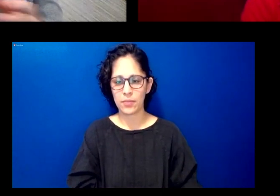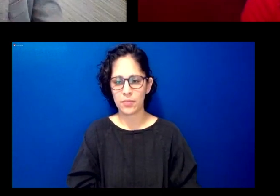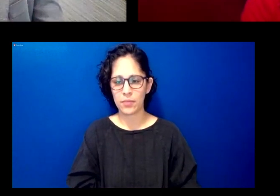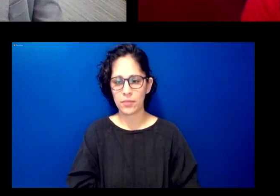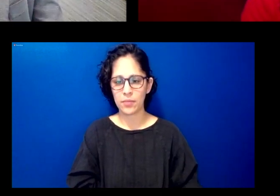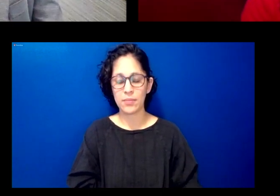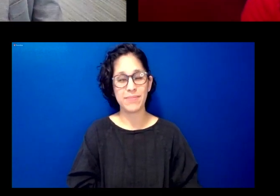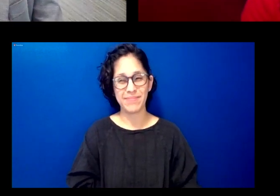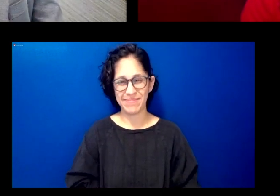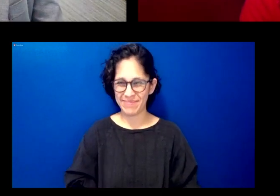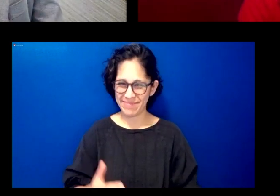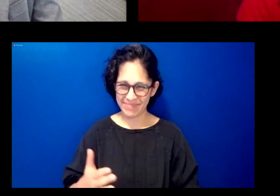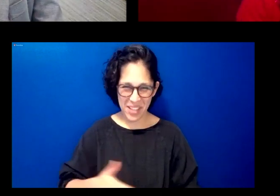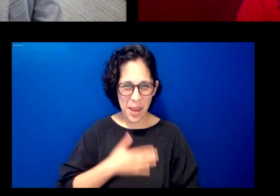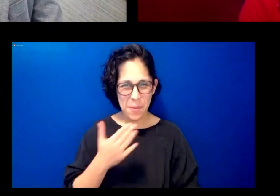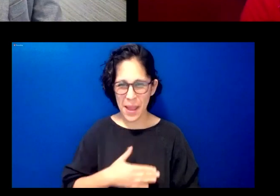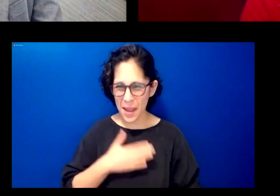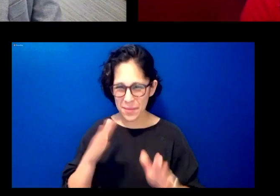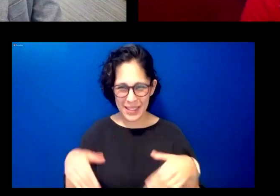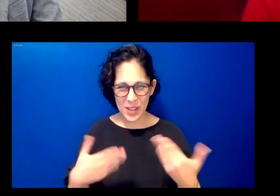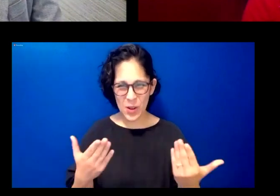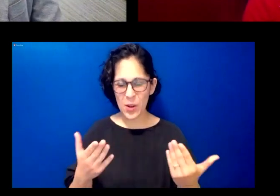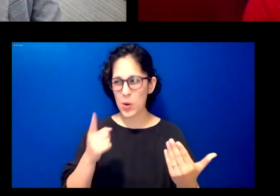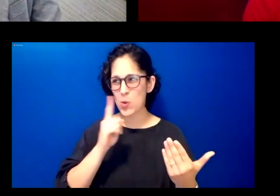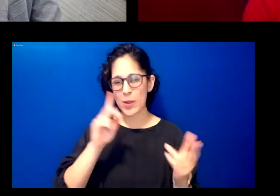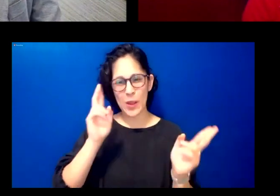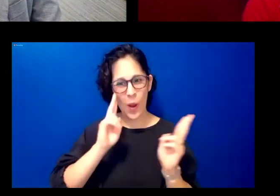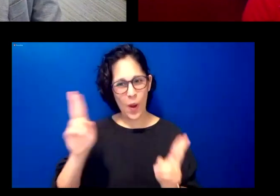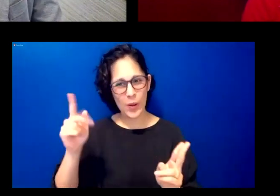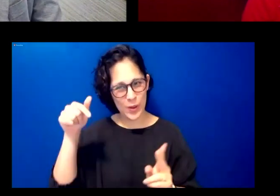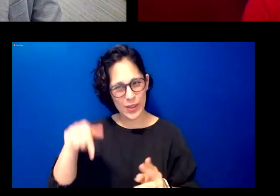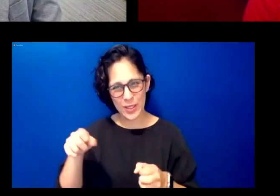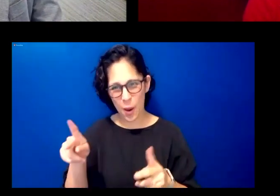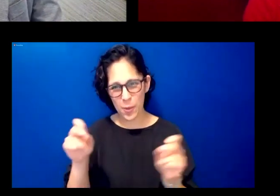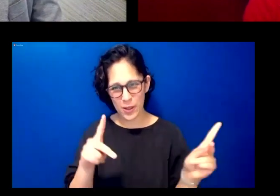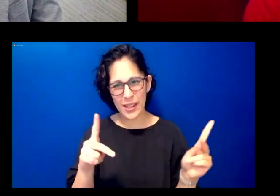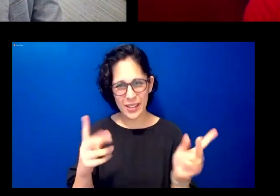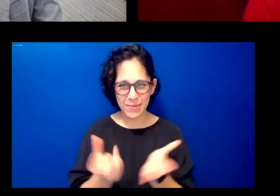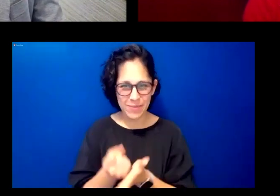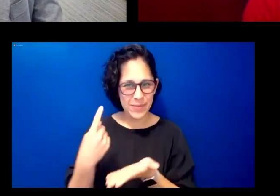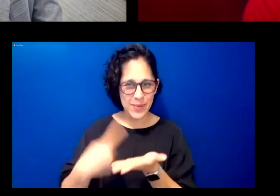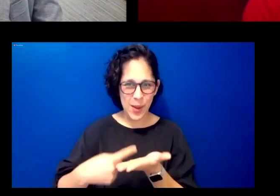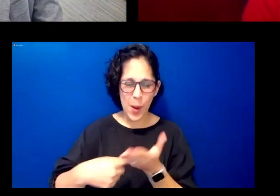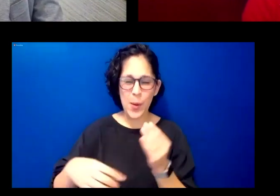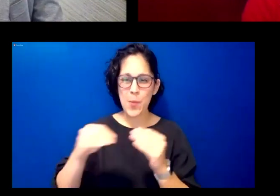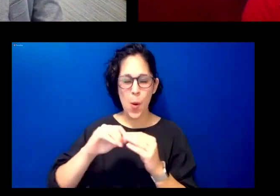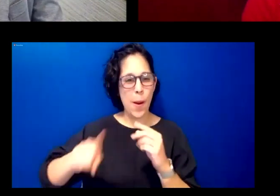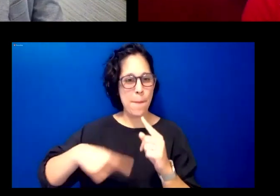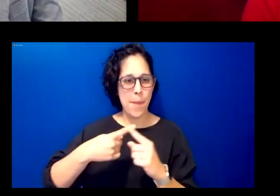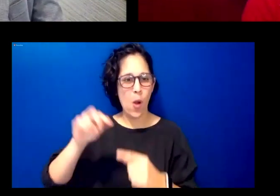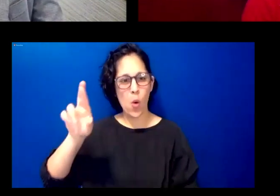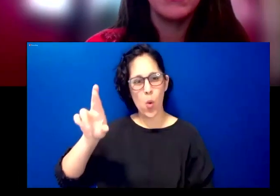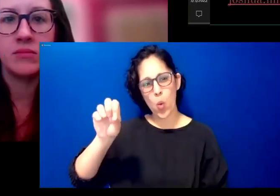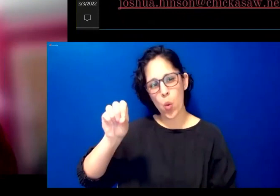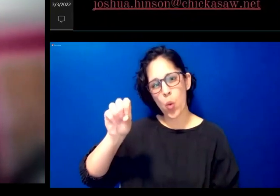We're happy to be here and appreciate this opportunity. We're going to talk a little bit about our Rosetta Stone Chickasaw project